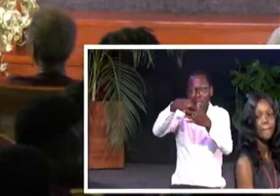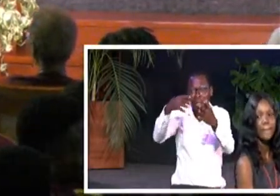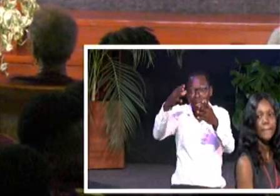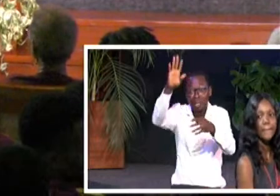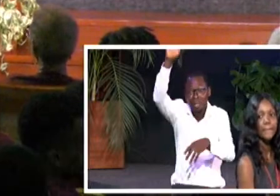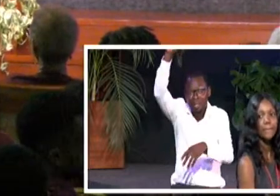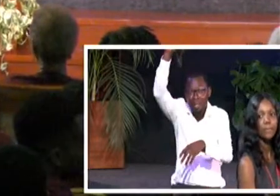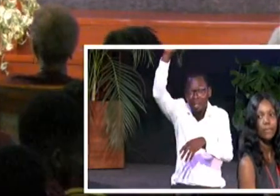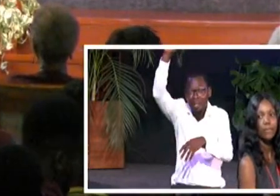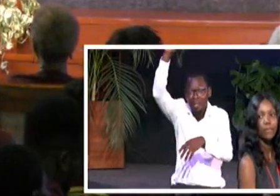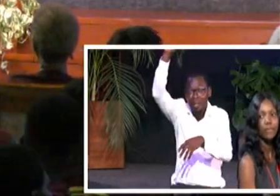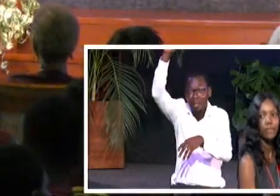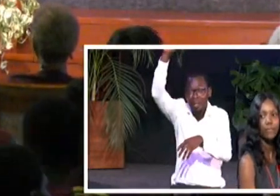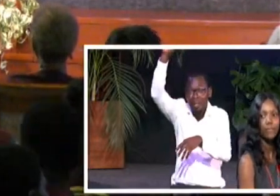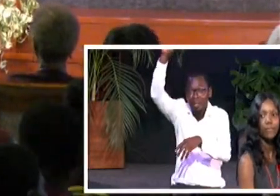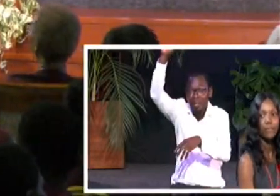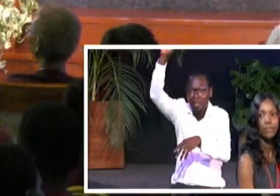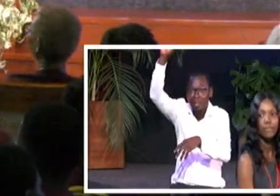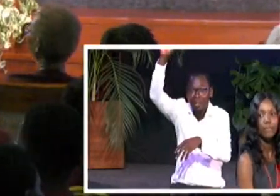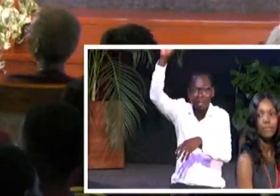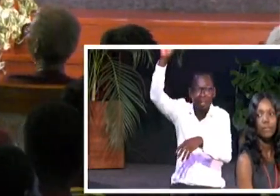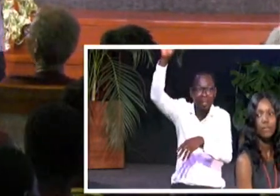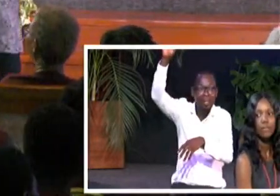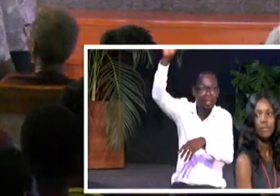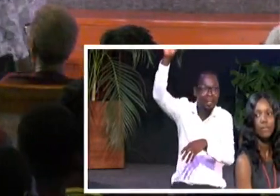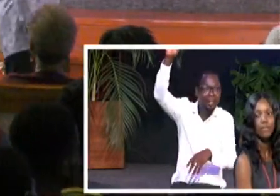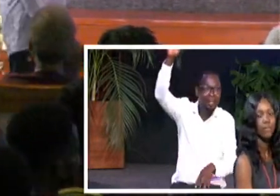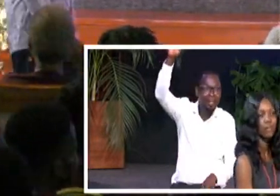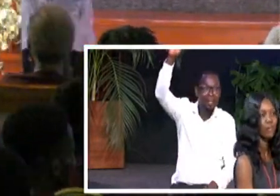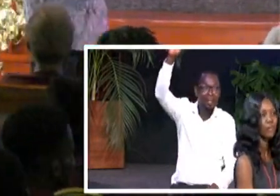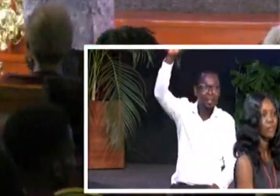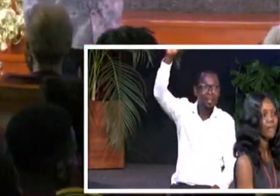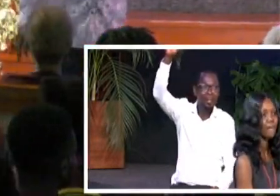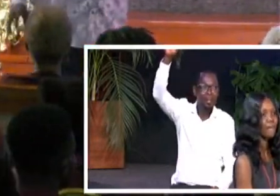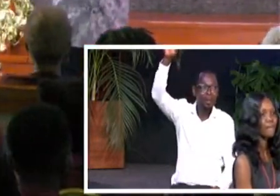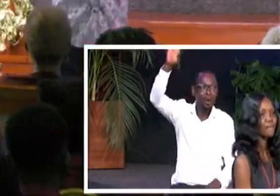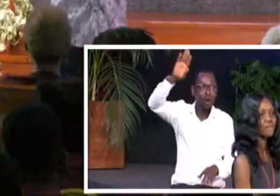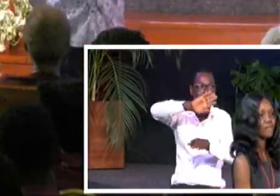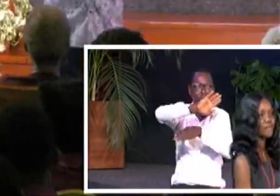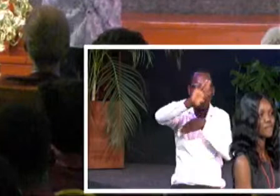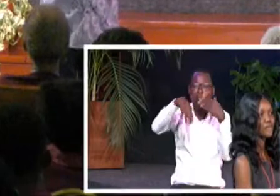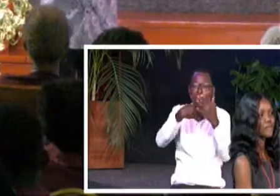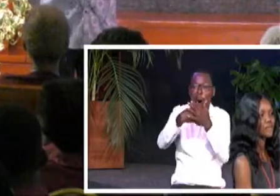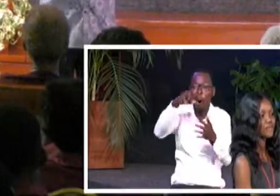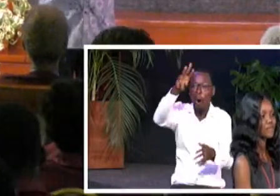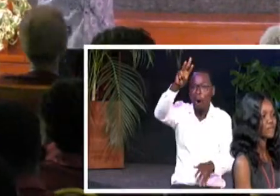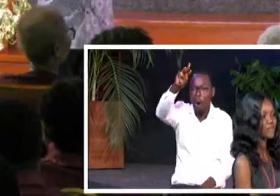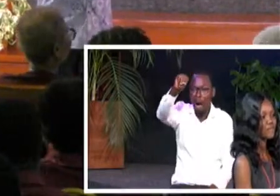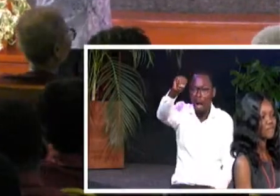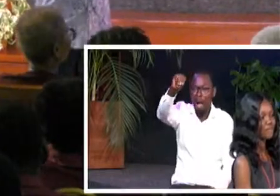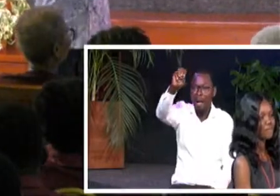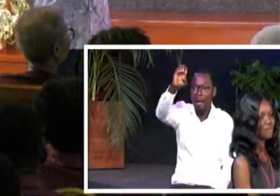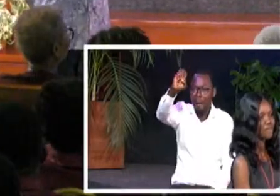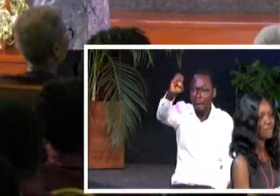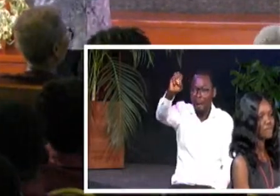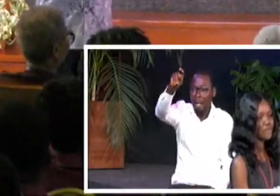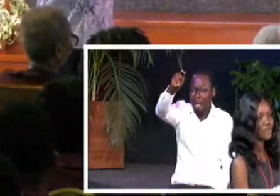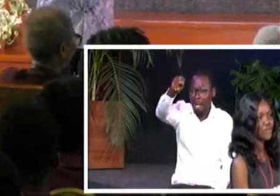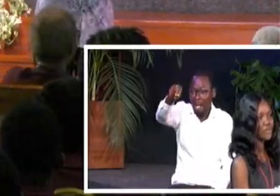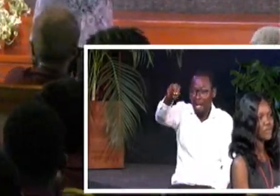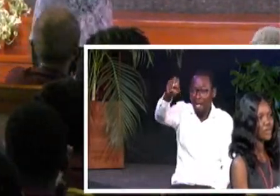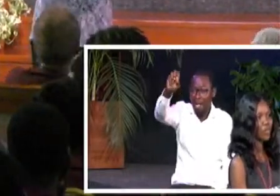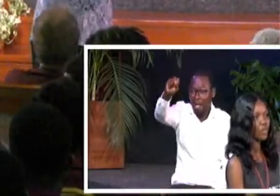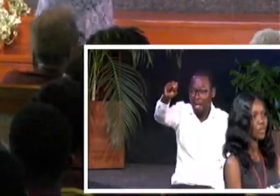If your surname is Mensah, come for your phone. On three. If your surname is Mensah and you don't come, and it's